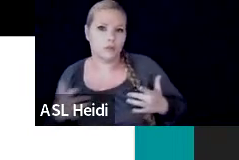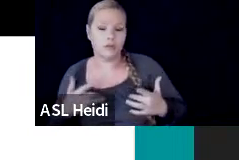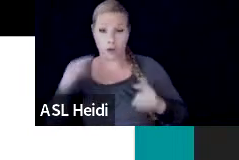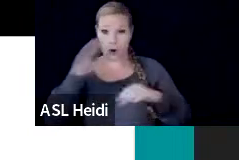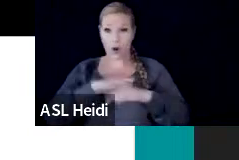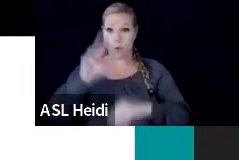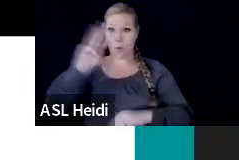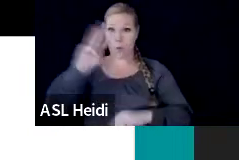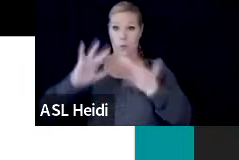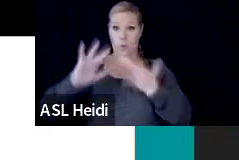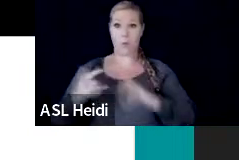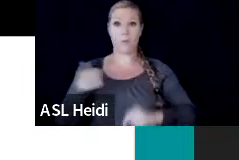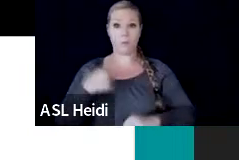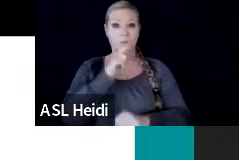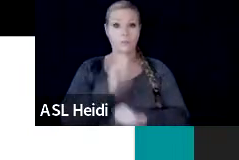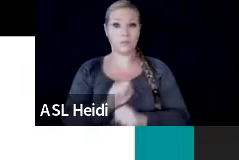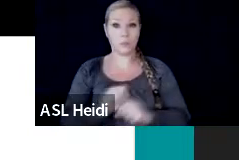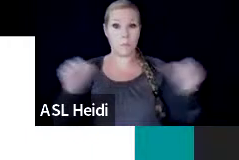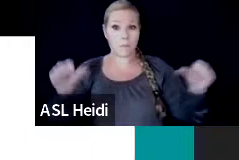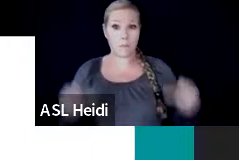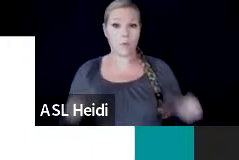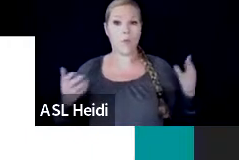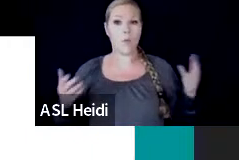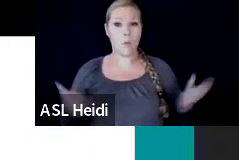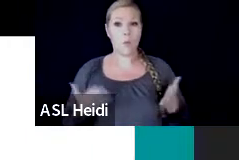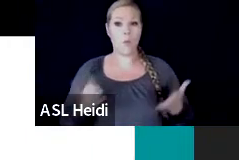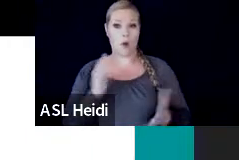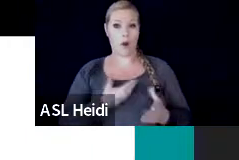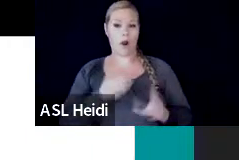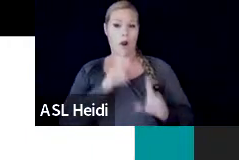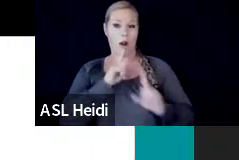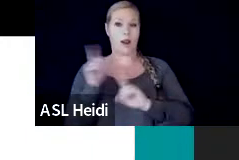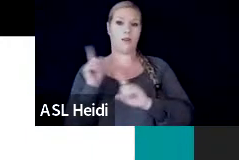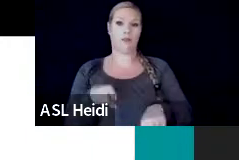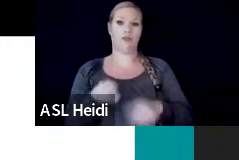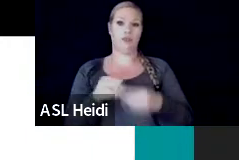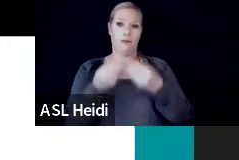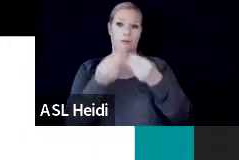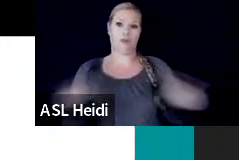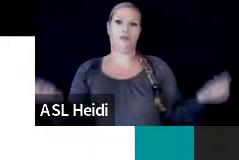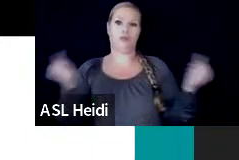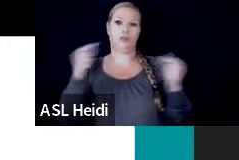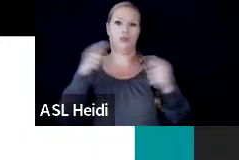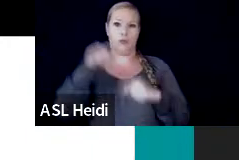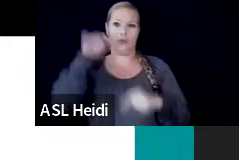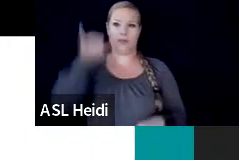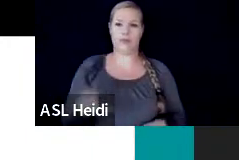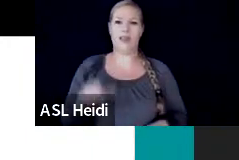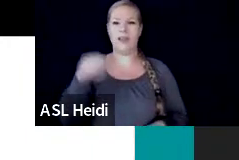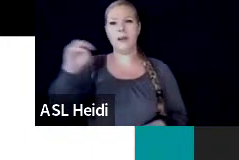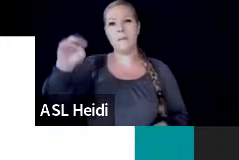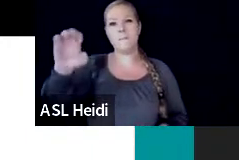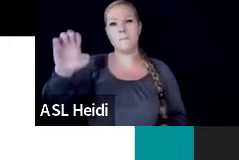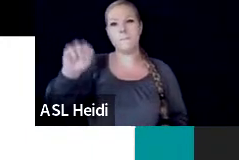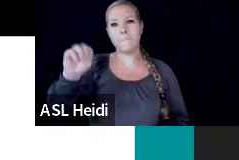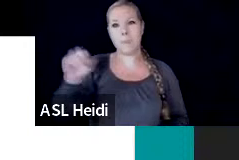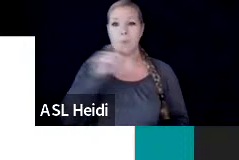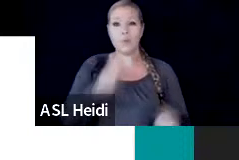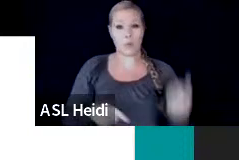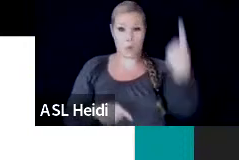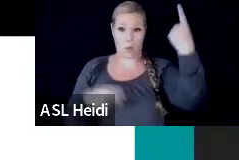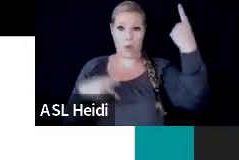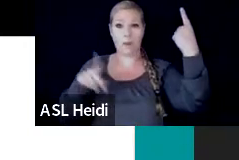resolutions and the conditions that we received. Now they're in memo format. So it's one PDF where you have to scroll through